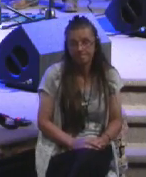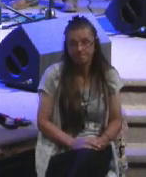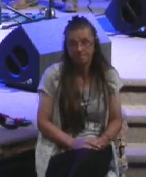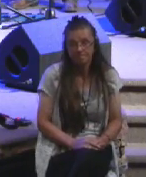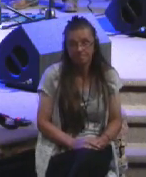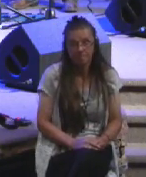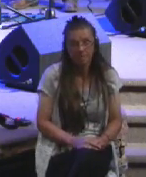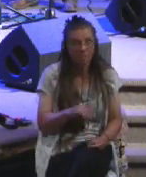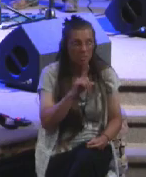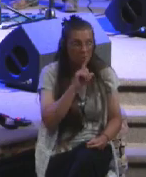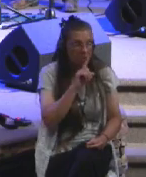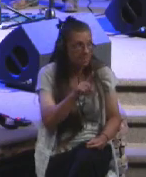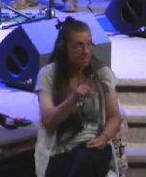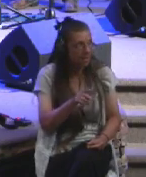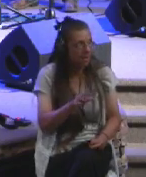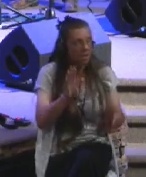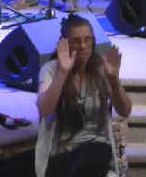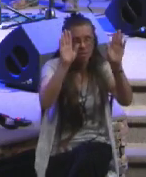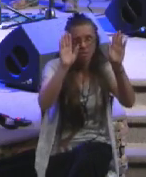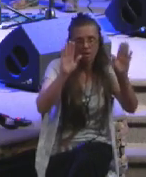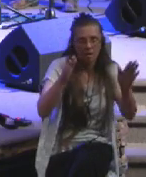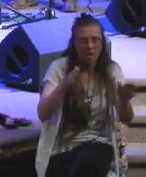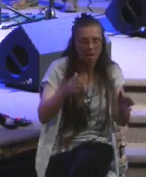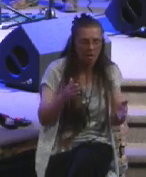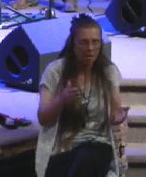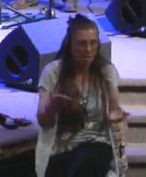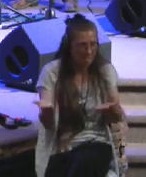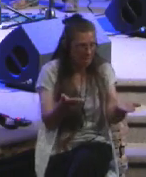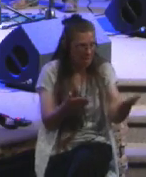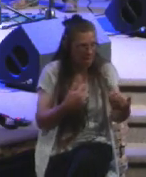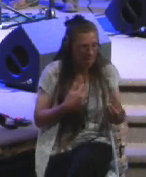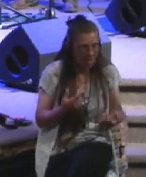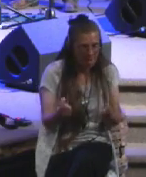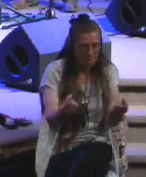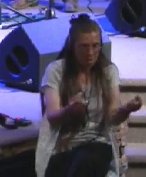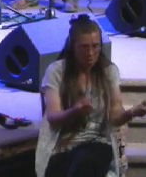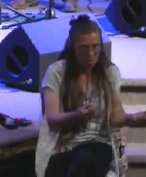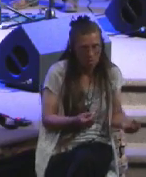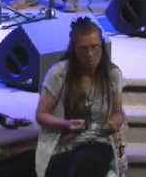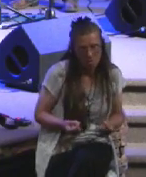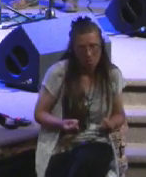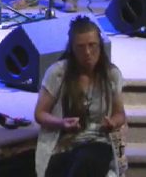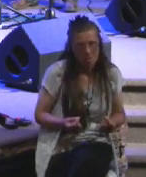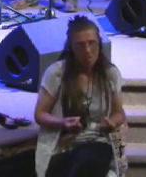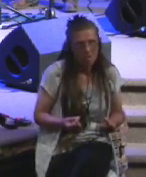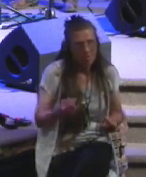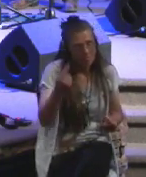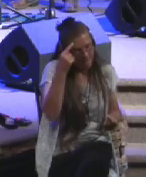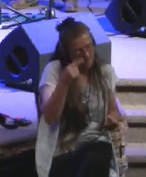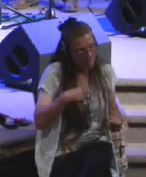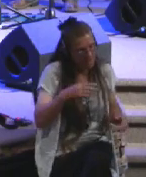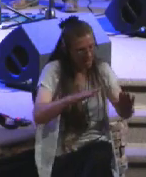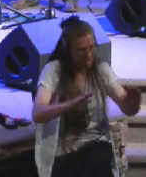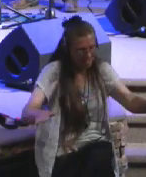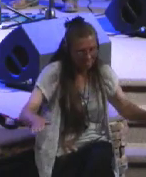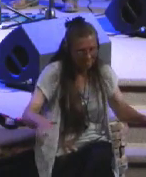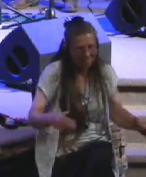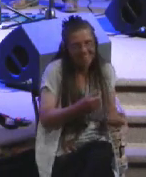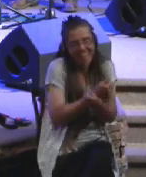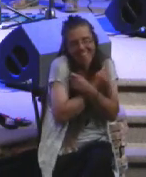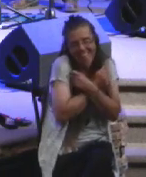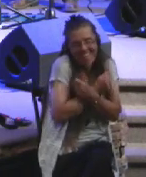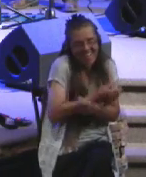There's a saying that says the greatest thing I could ever do for my children as a father is to love their mother. I agree with that.